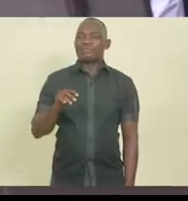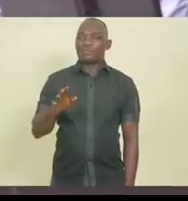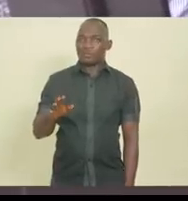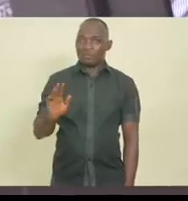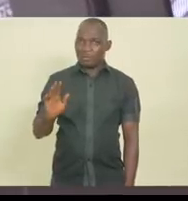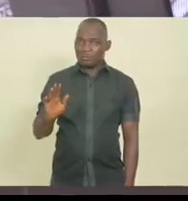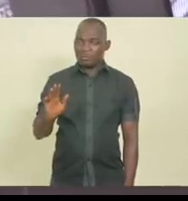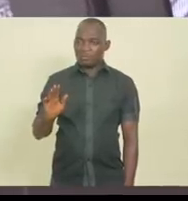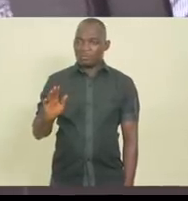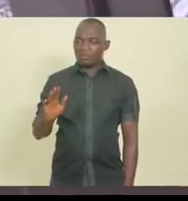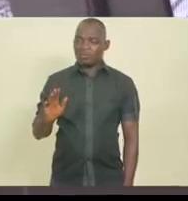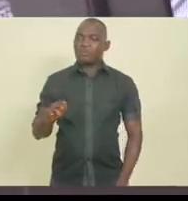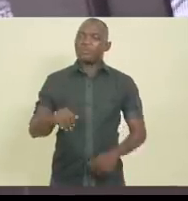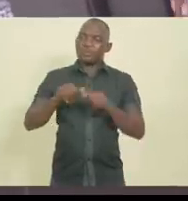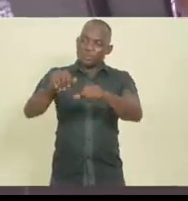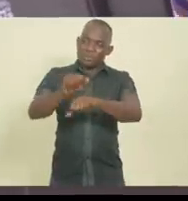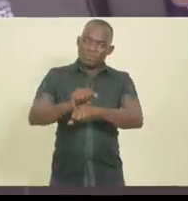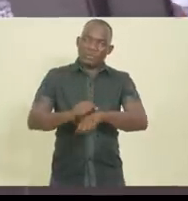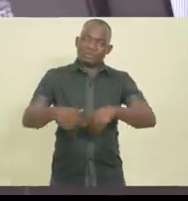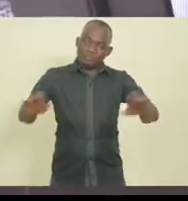Let's get back to work.